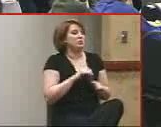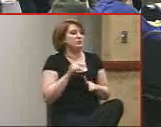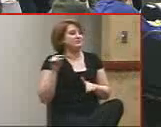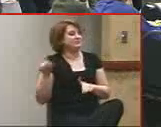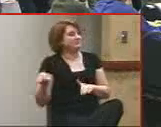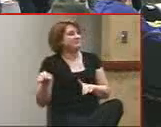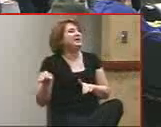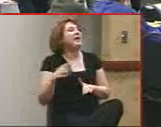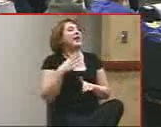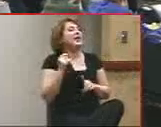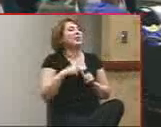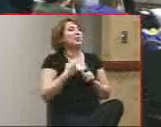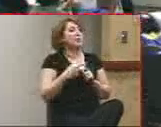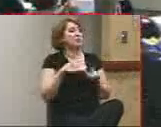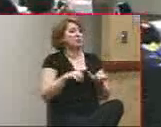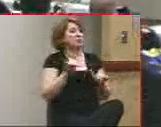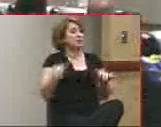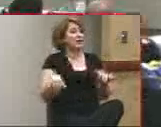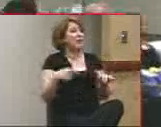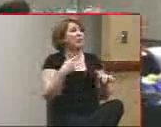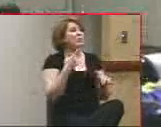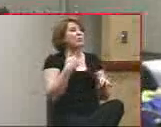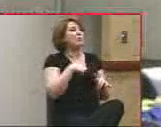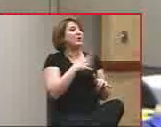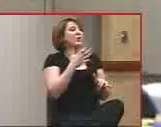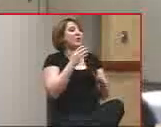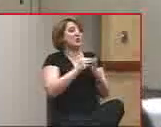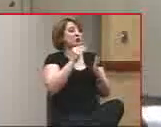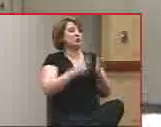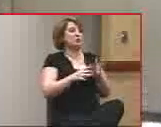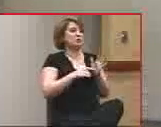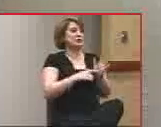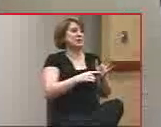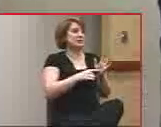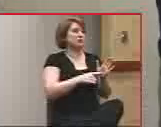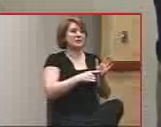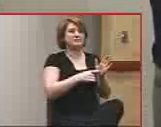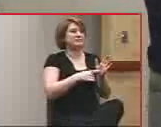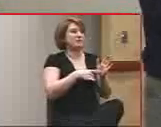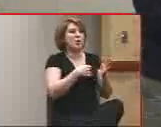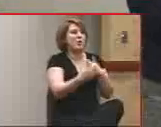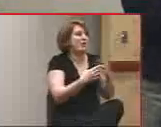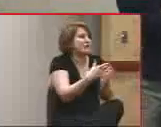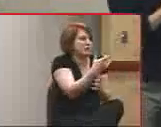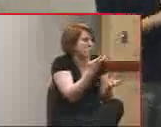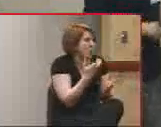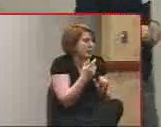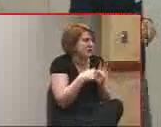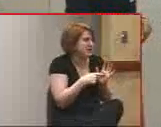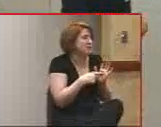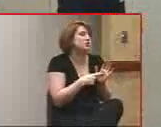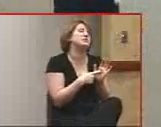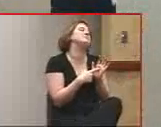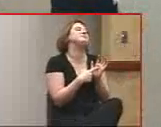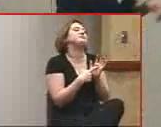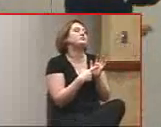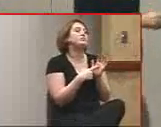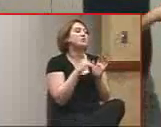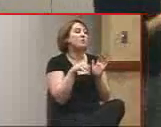this, and when we do that, we want her to demonstrate whatever it is you want her to demonstrate. So it's